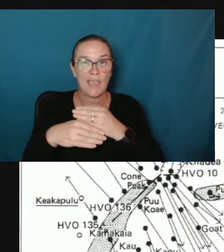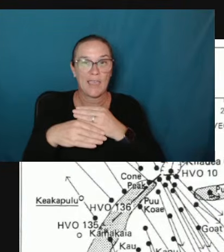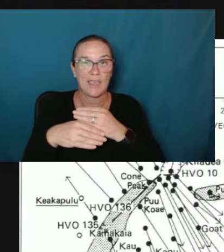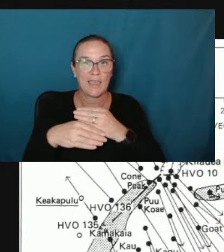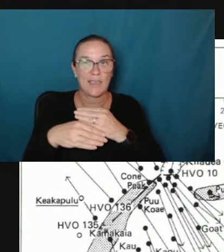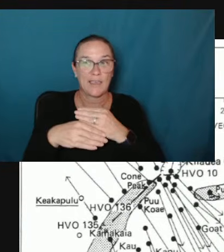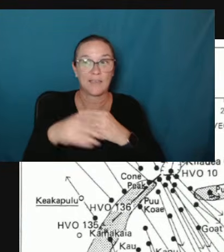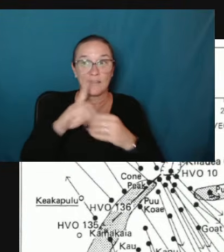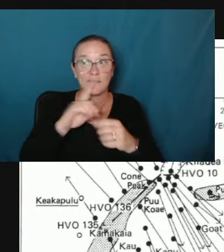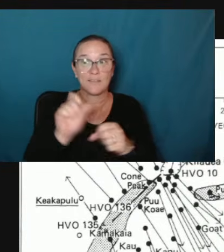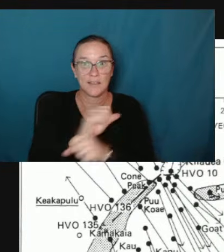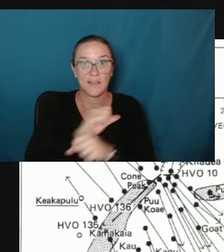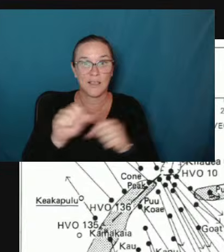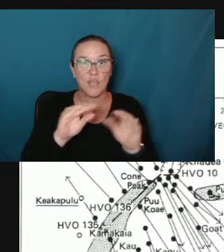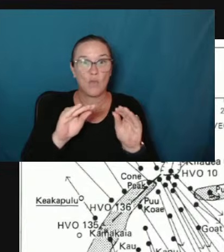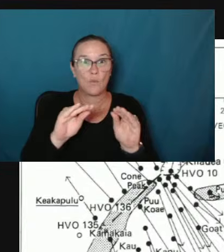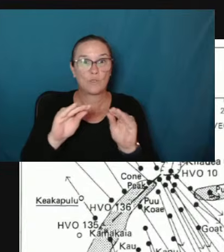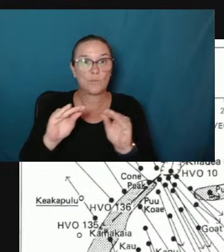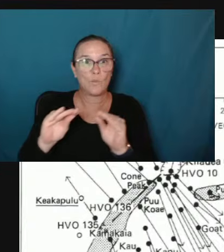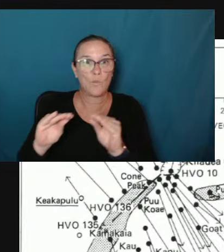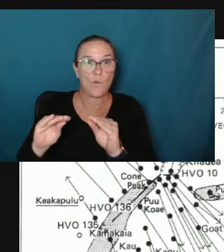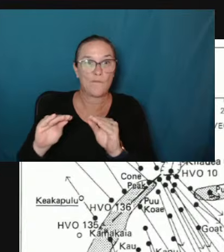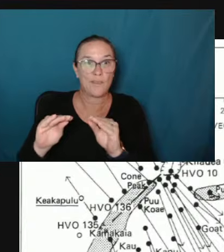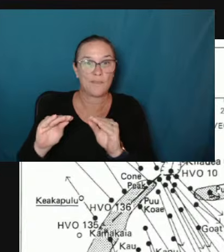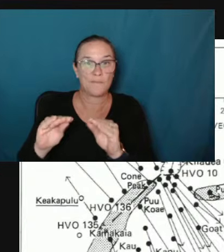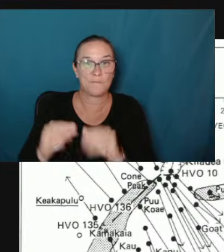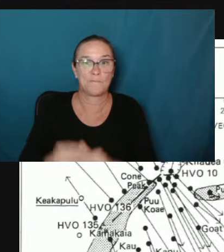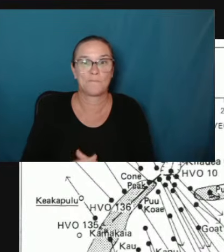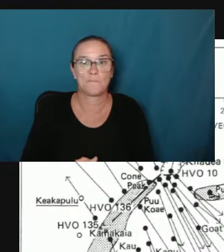indeed moving away from the shoreline.